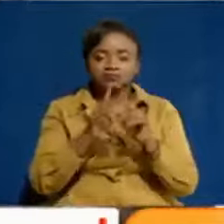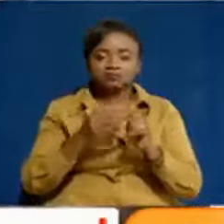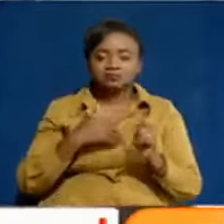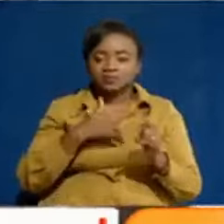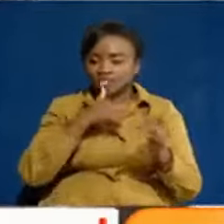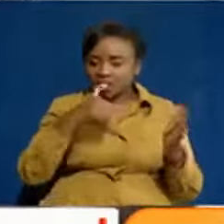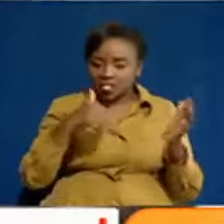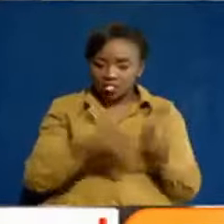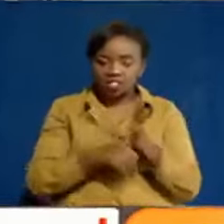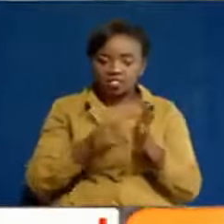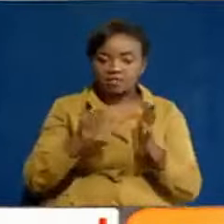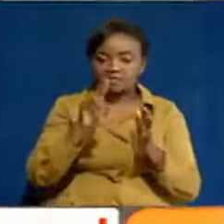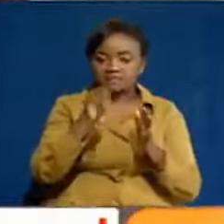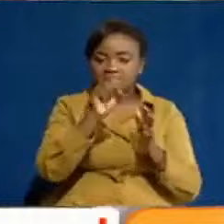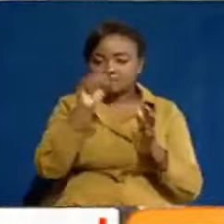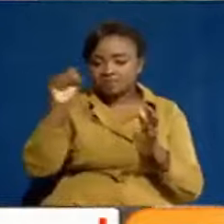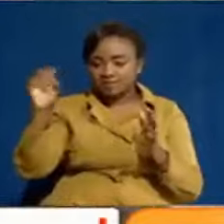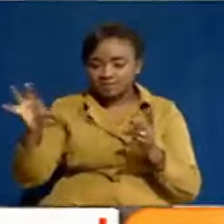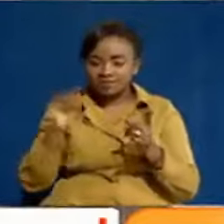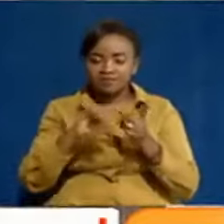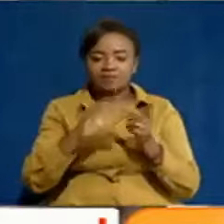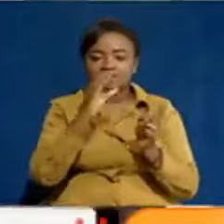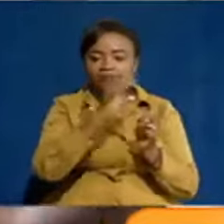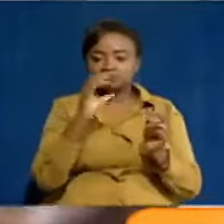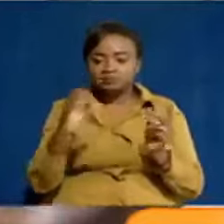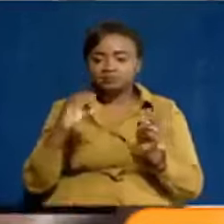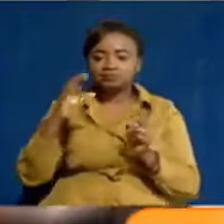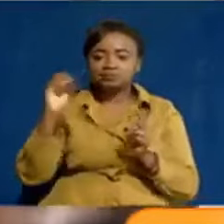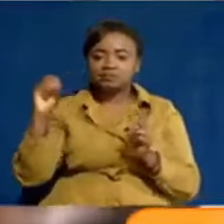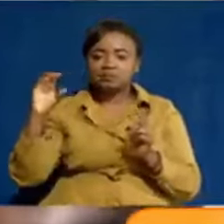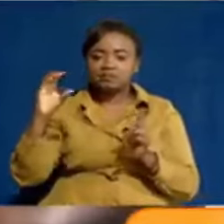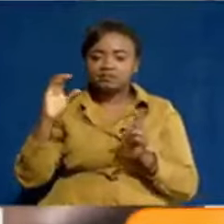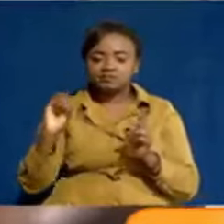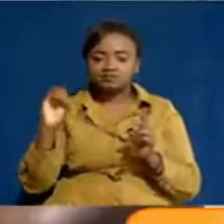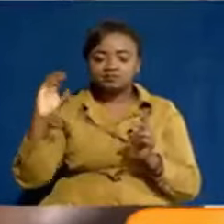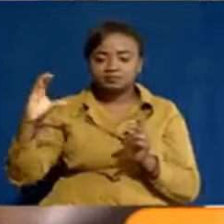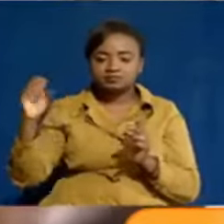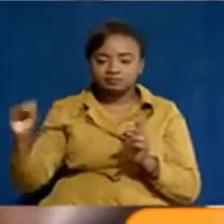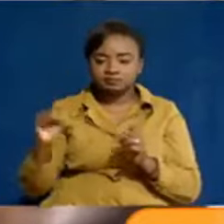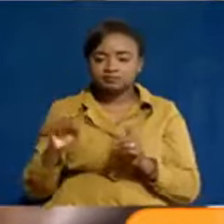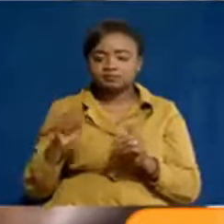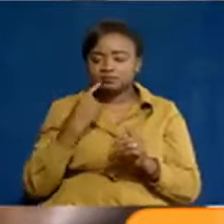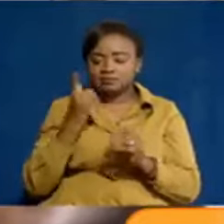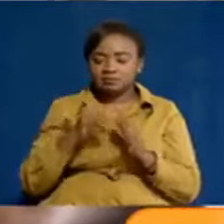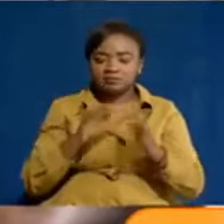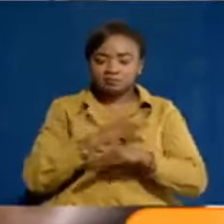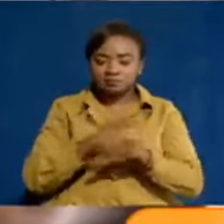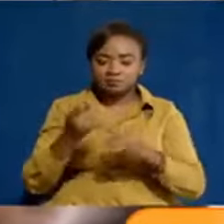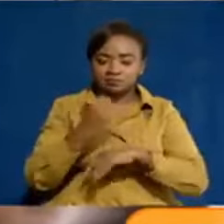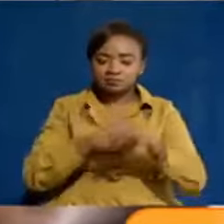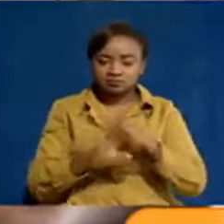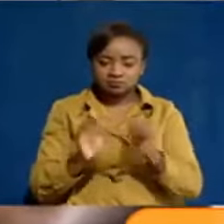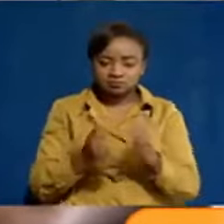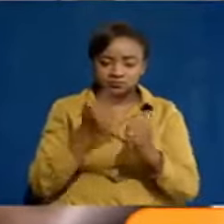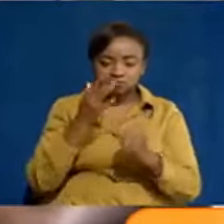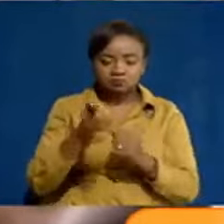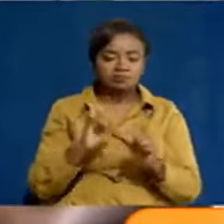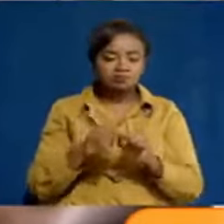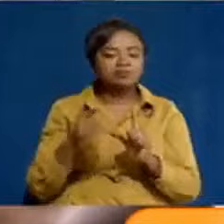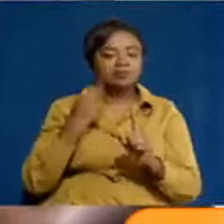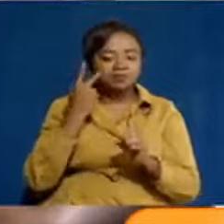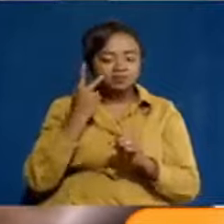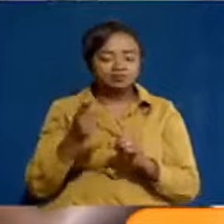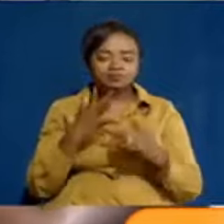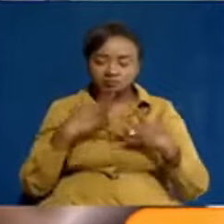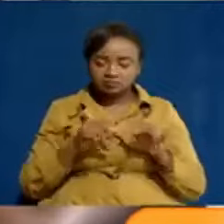NSSF copied to the OCS of Embakasi that no activity should be going on here, you find there are people still going on with construction.